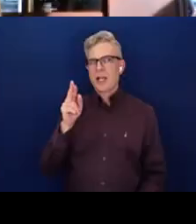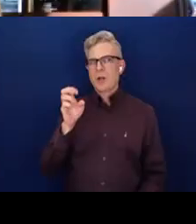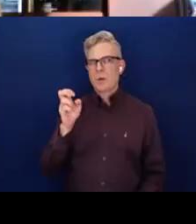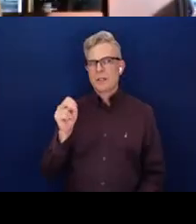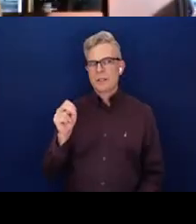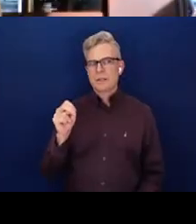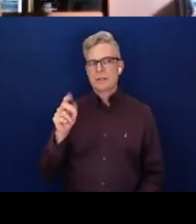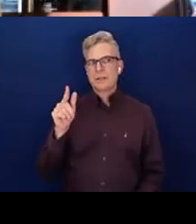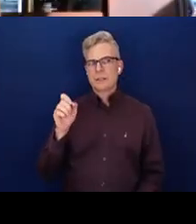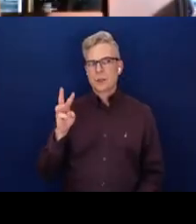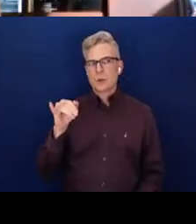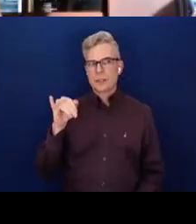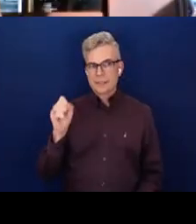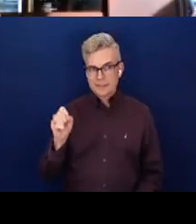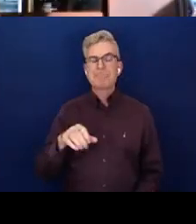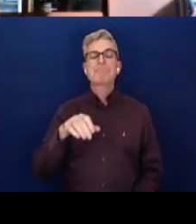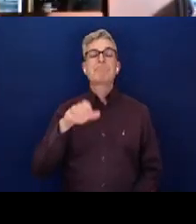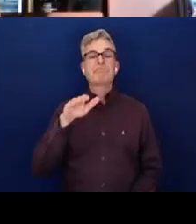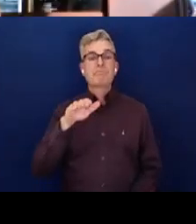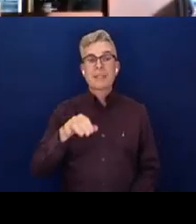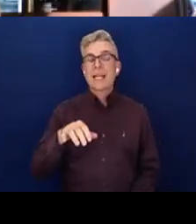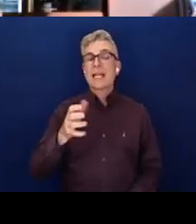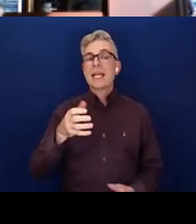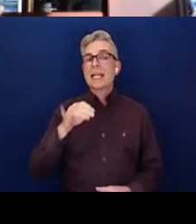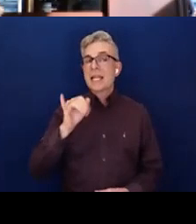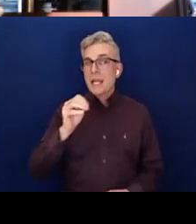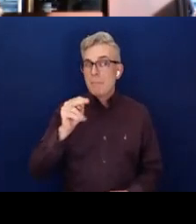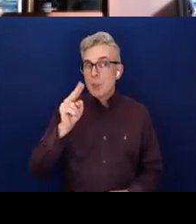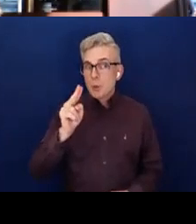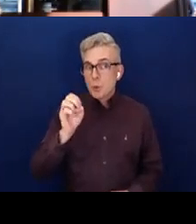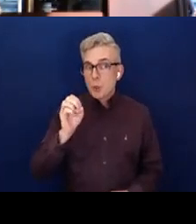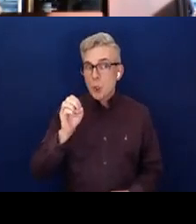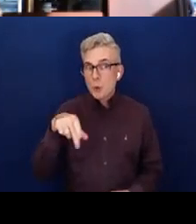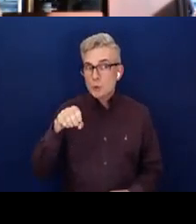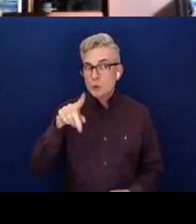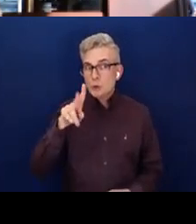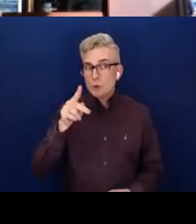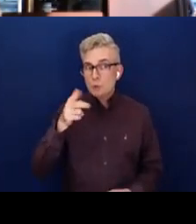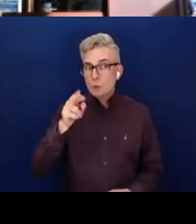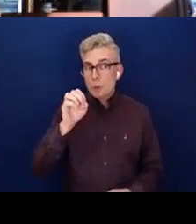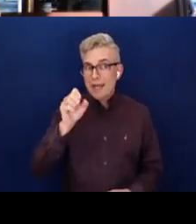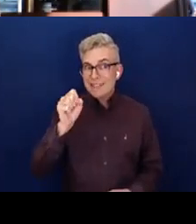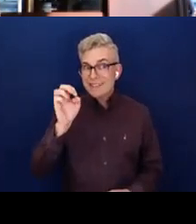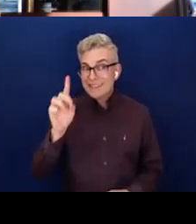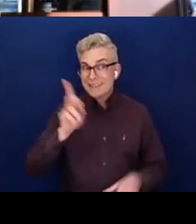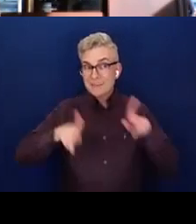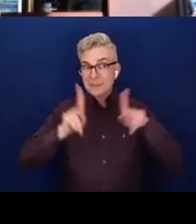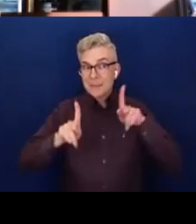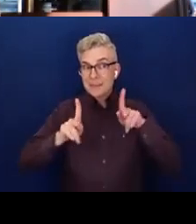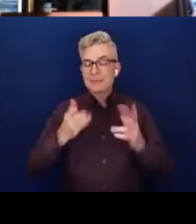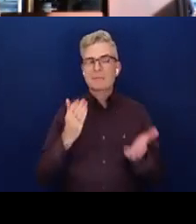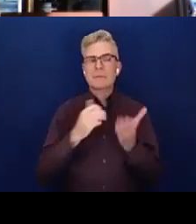Immunosuppressed people may not respond quite as well to the vaccine, but for the